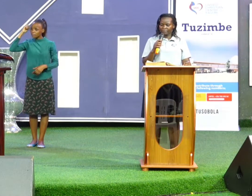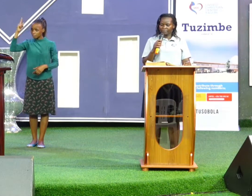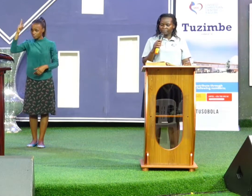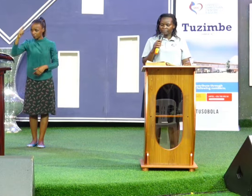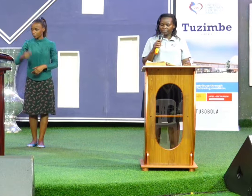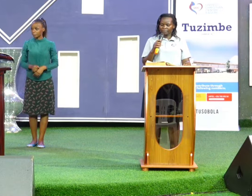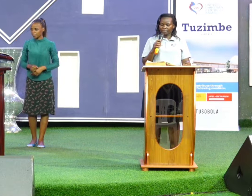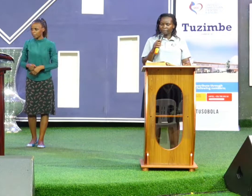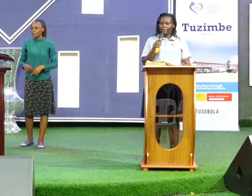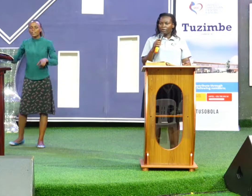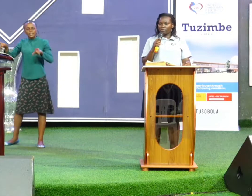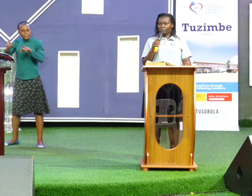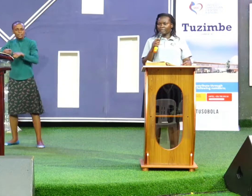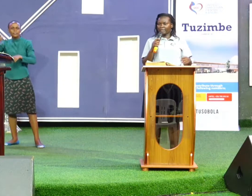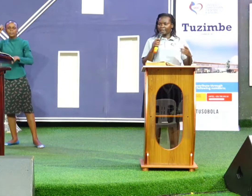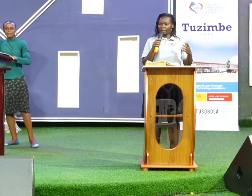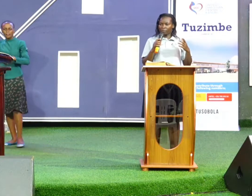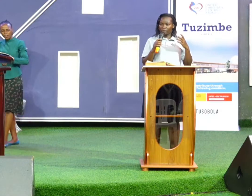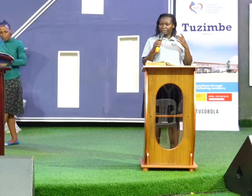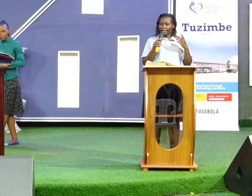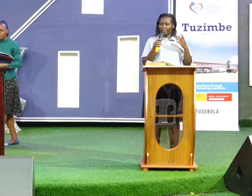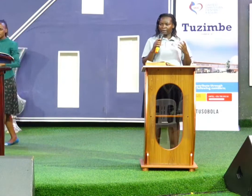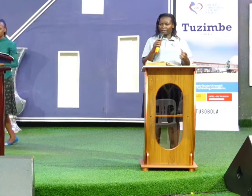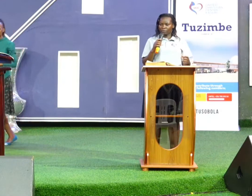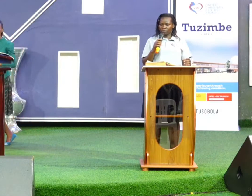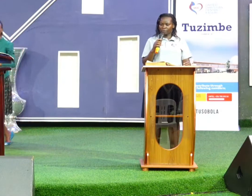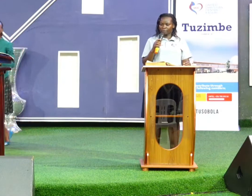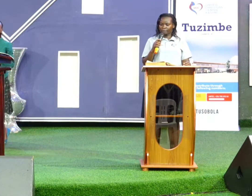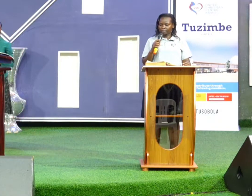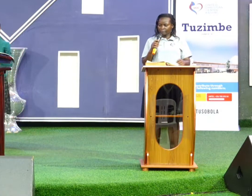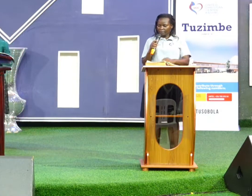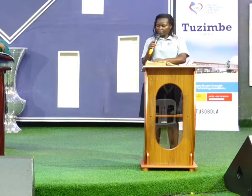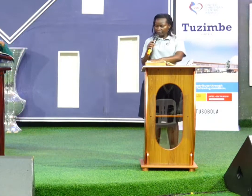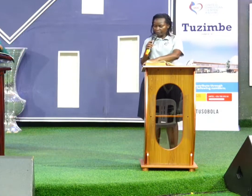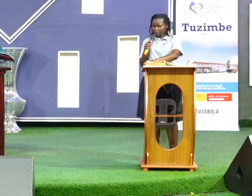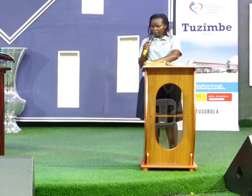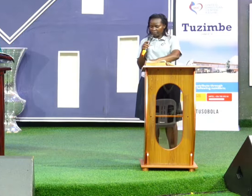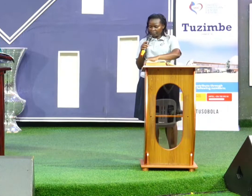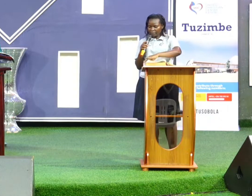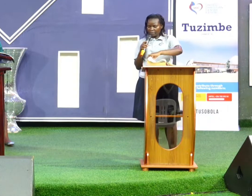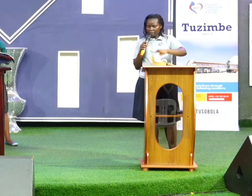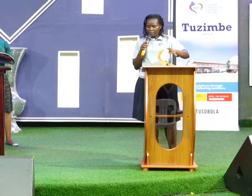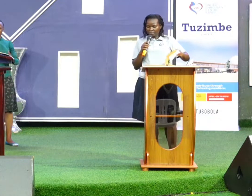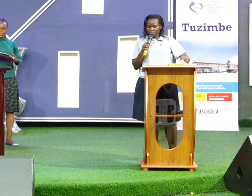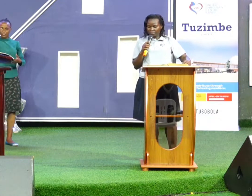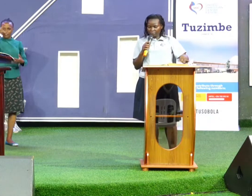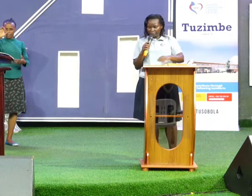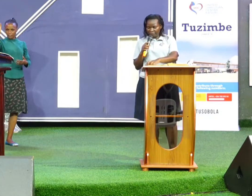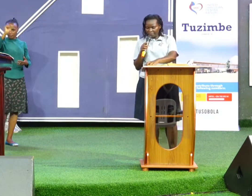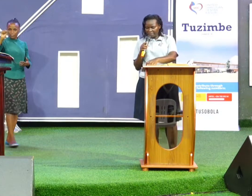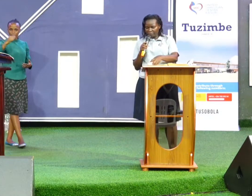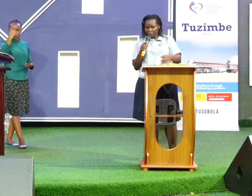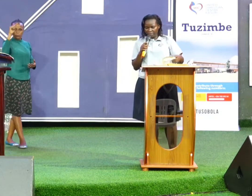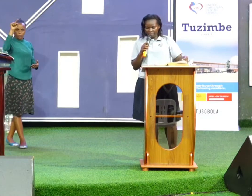understanding also has eyes. Okutegeera nako kulina amaaso. Let's read that verse in Ephesians 1:17. Katusomewo